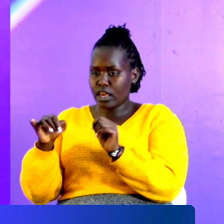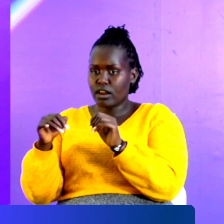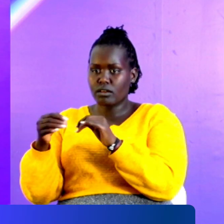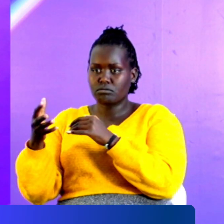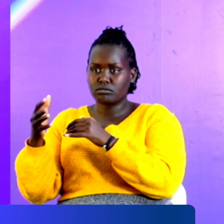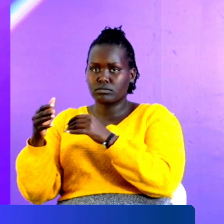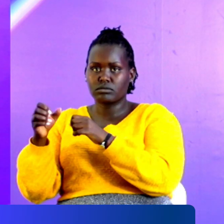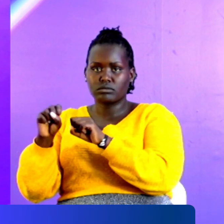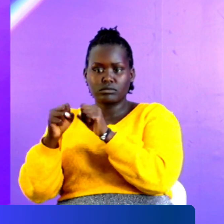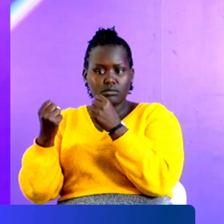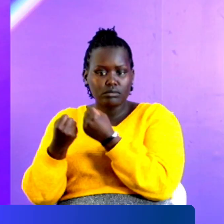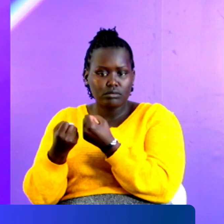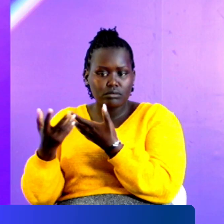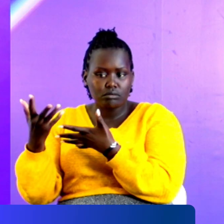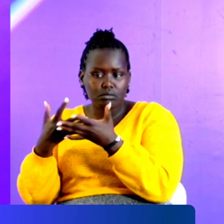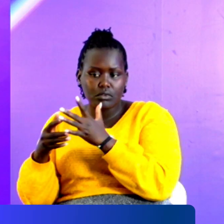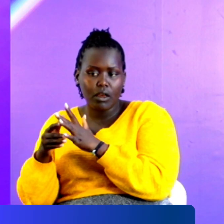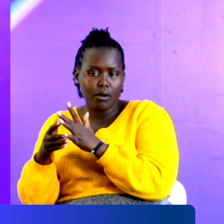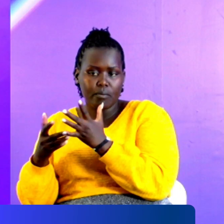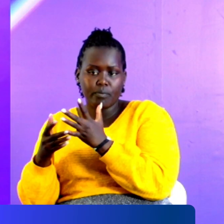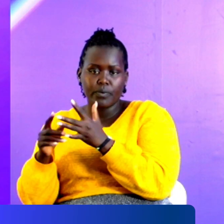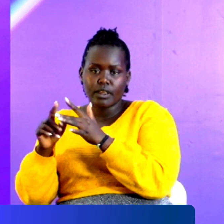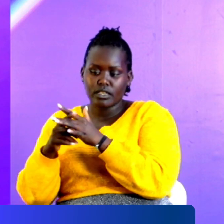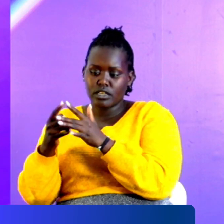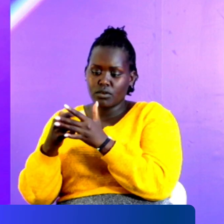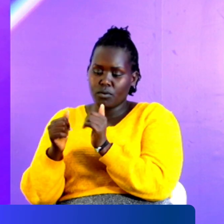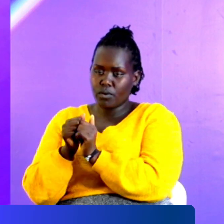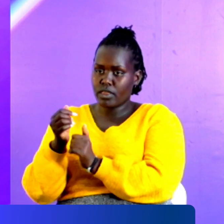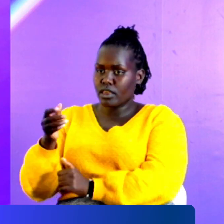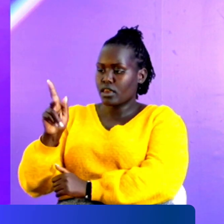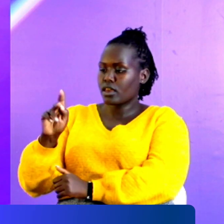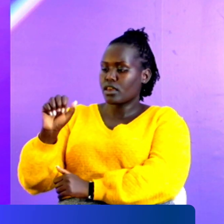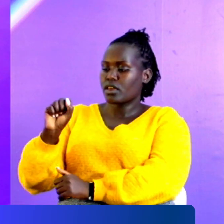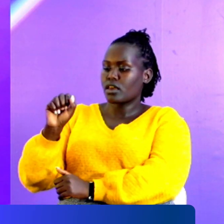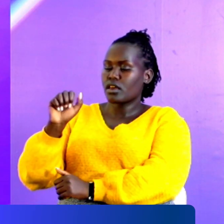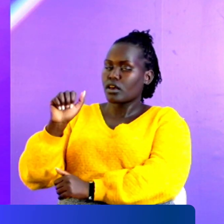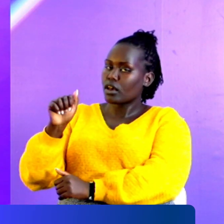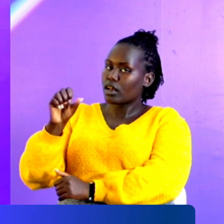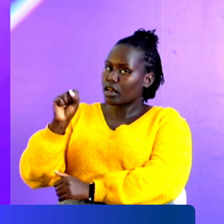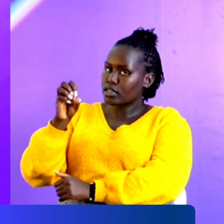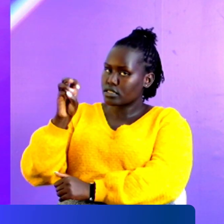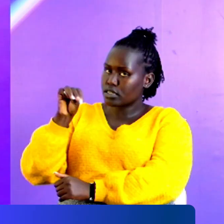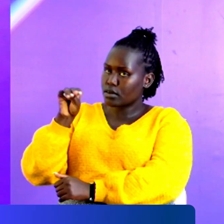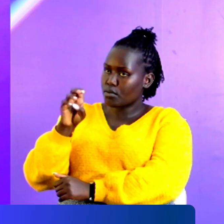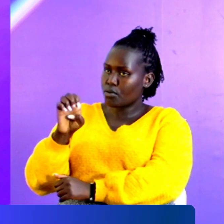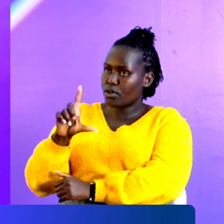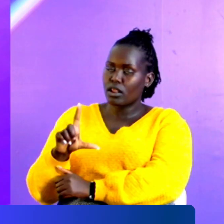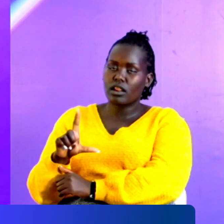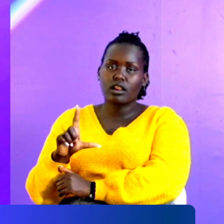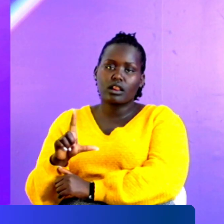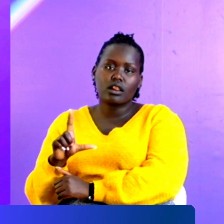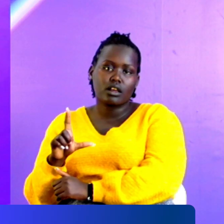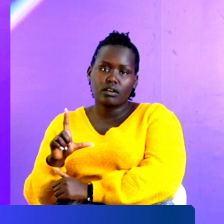Yeah. Now, Casmuel, let me start with him because he came first. Yes. Even way before Morara was even known. Yeah.